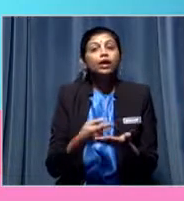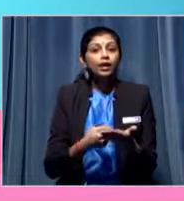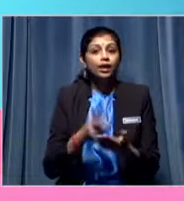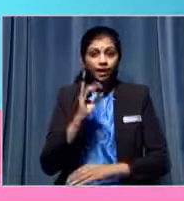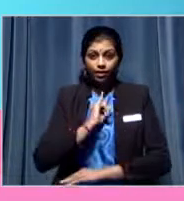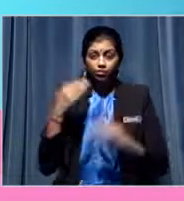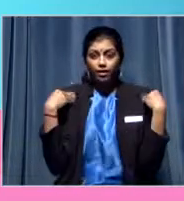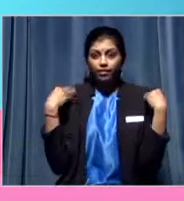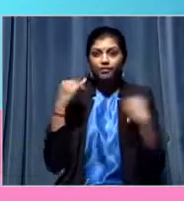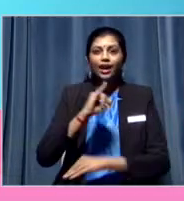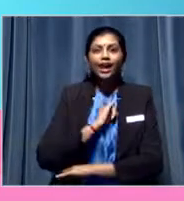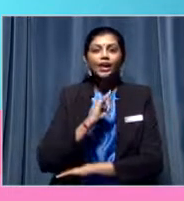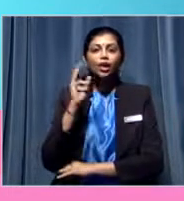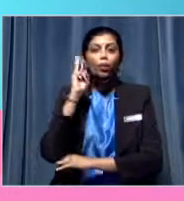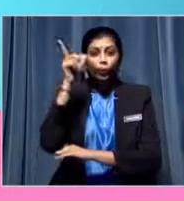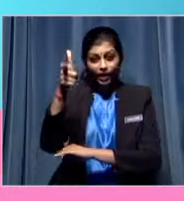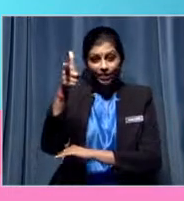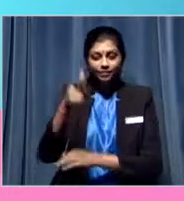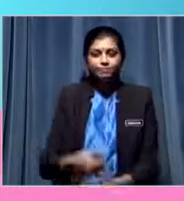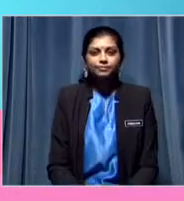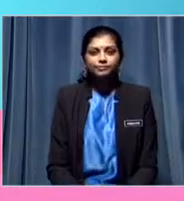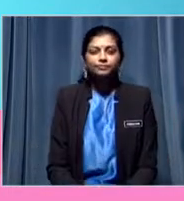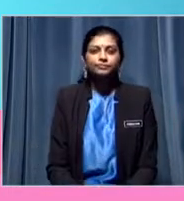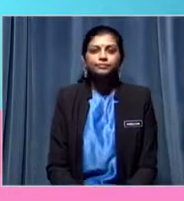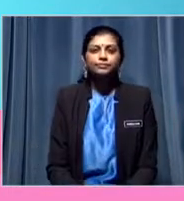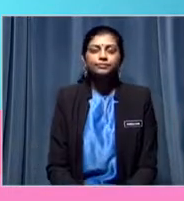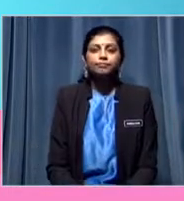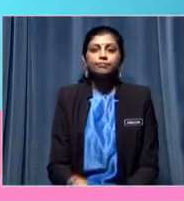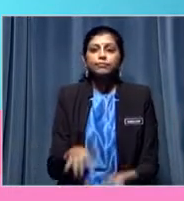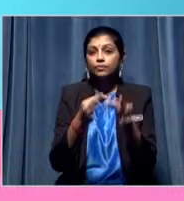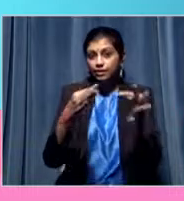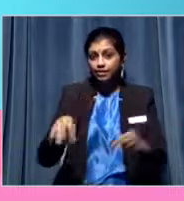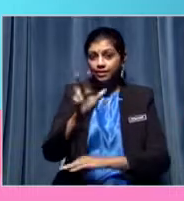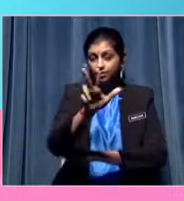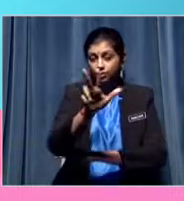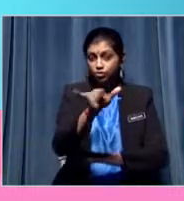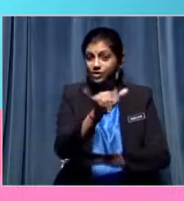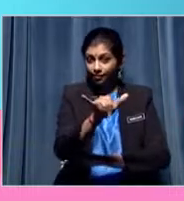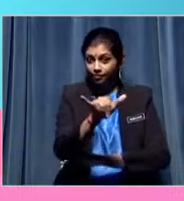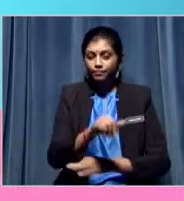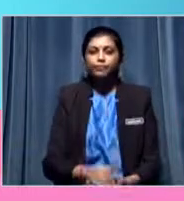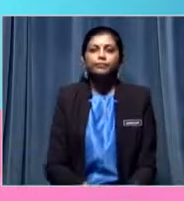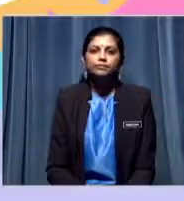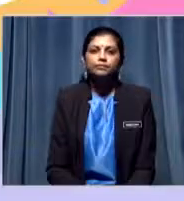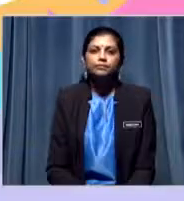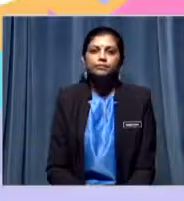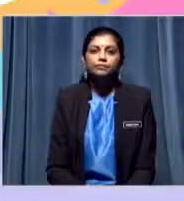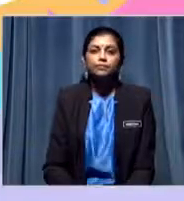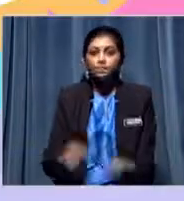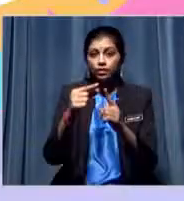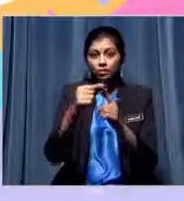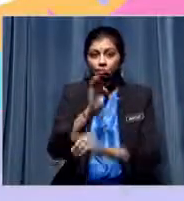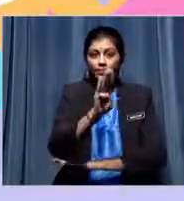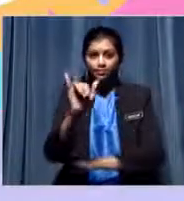house. You'll have finished reading the book before you arrive tomorrow. The